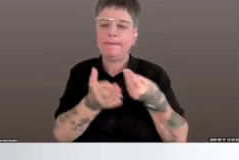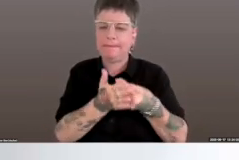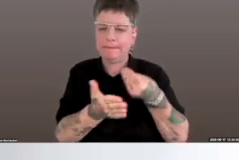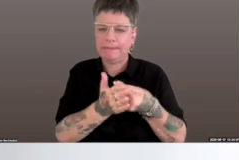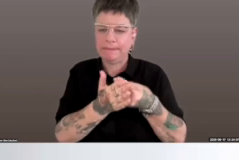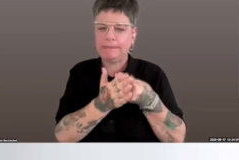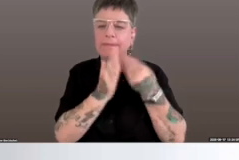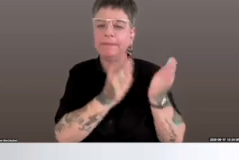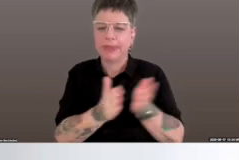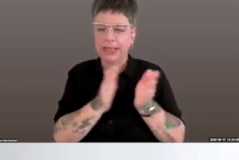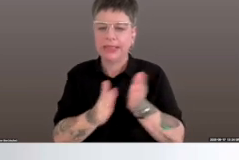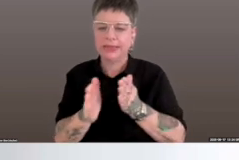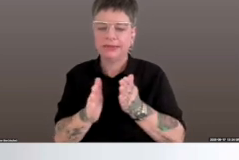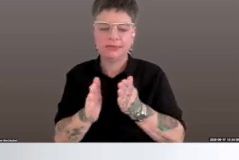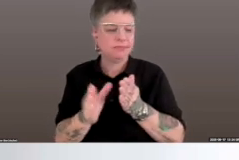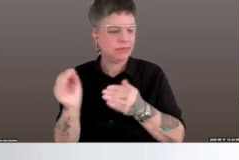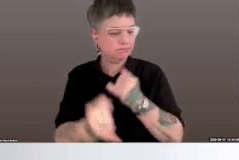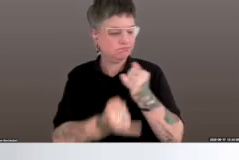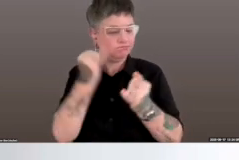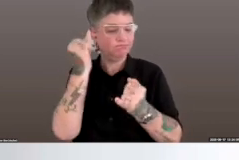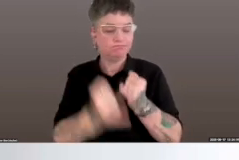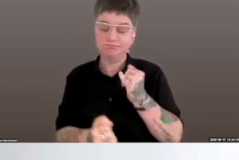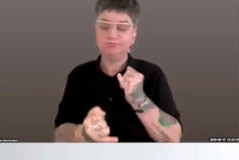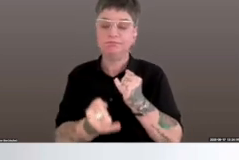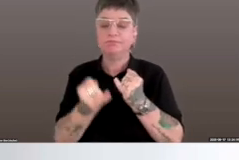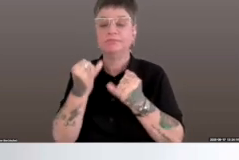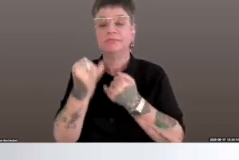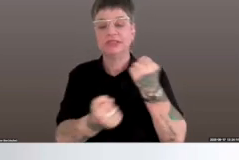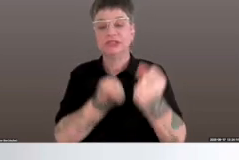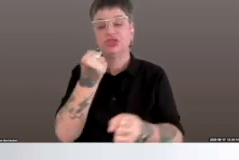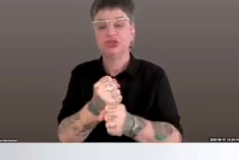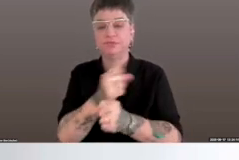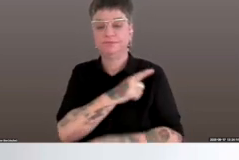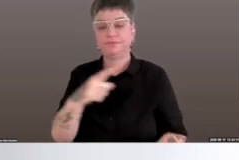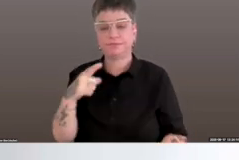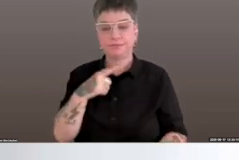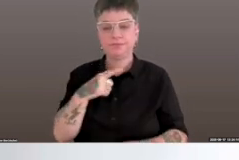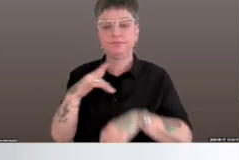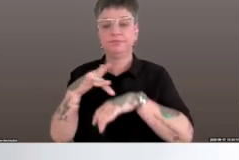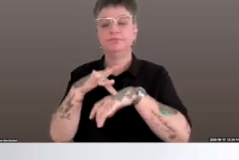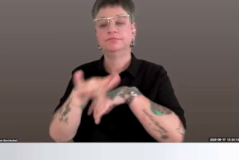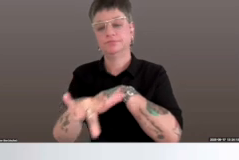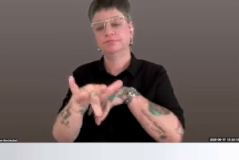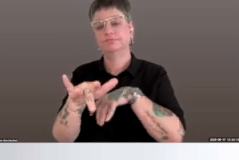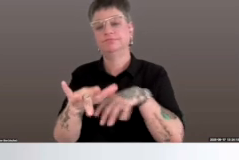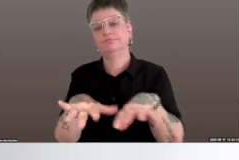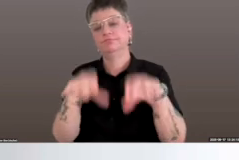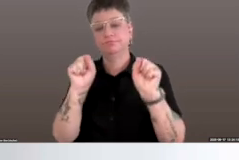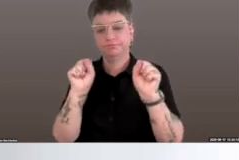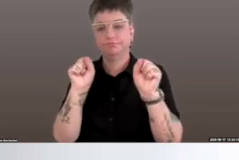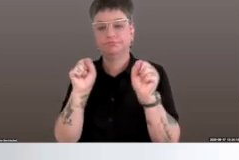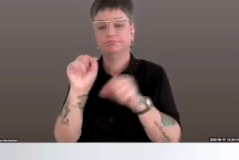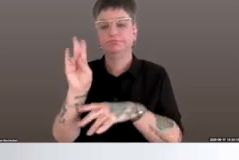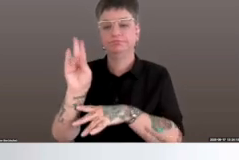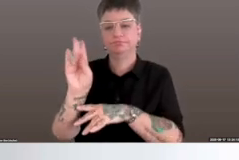Finally, of note, this year, the legislature took early action to appropriate an additional $17